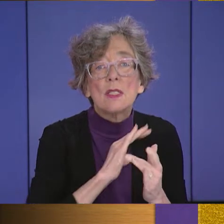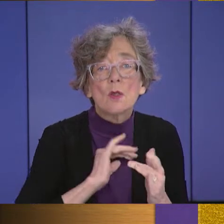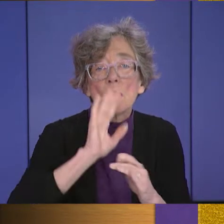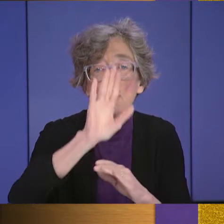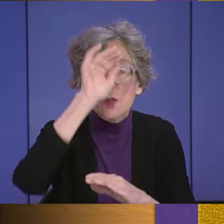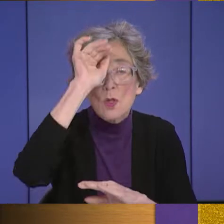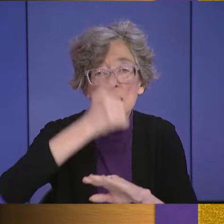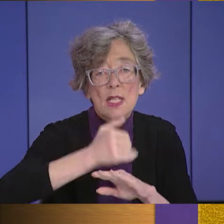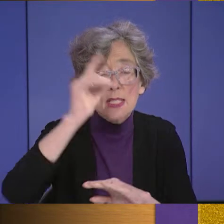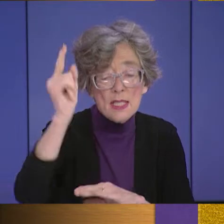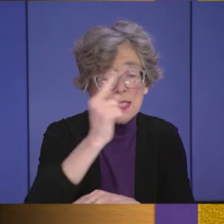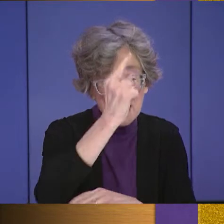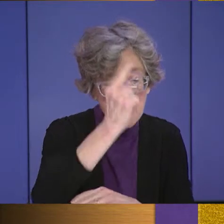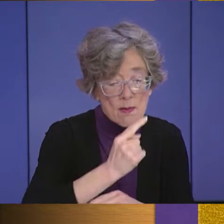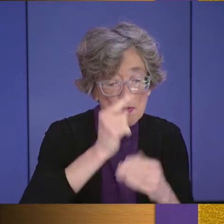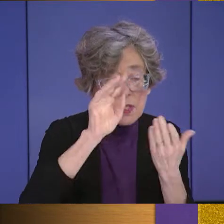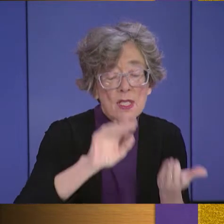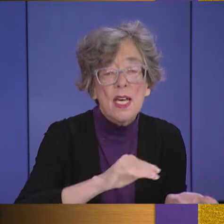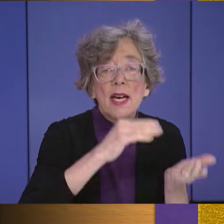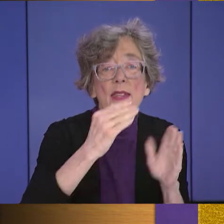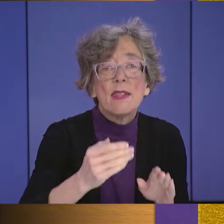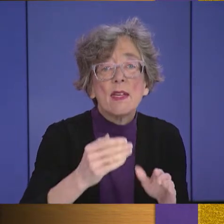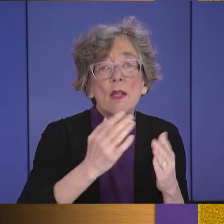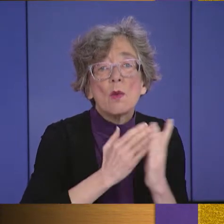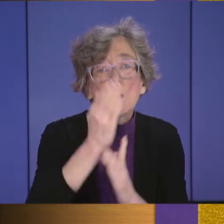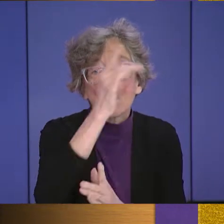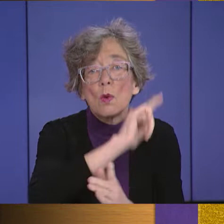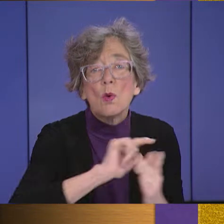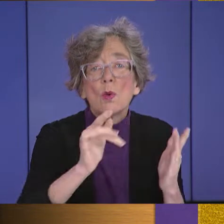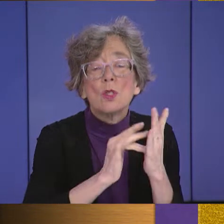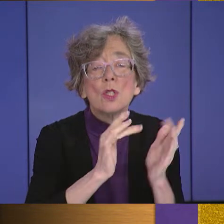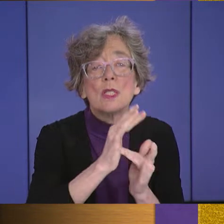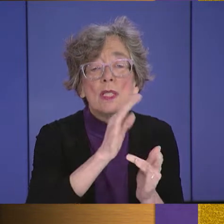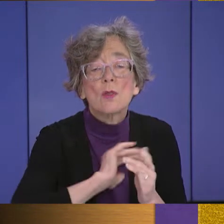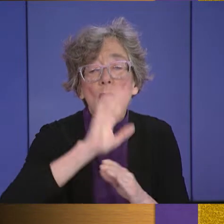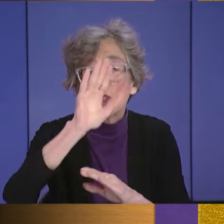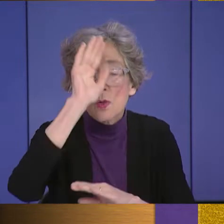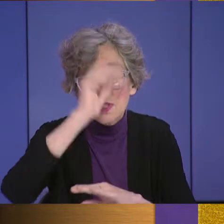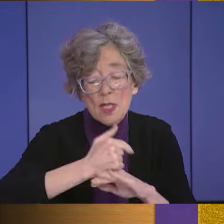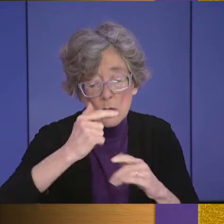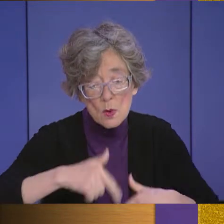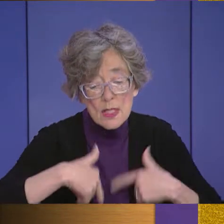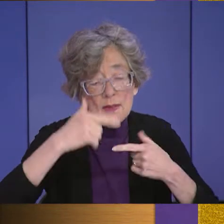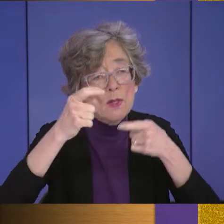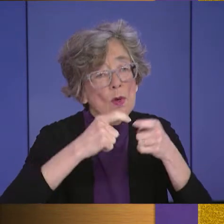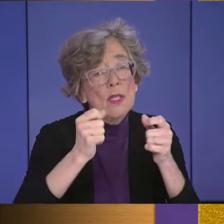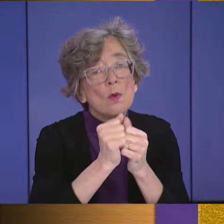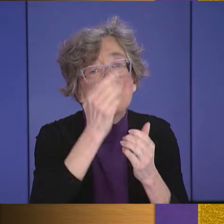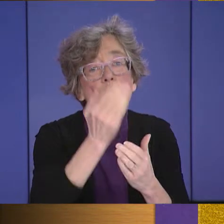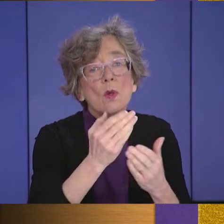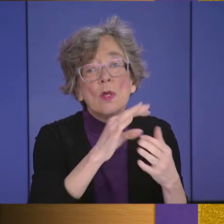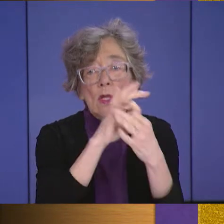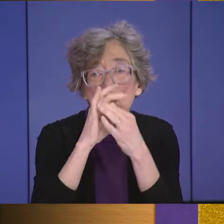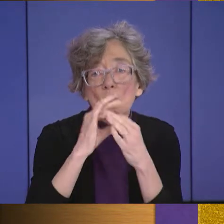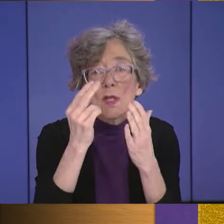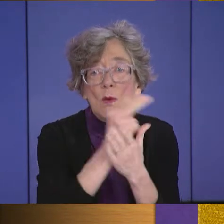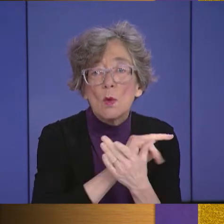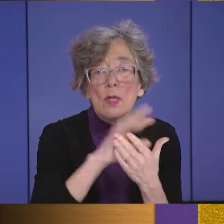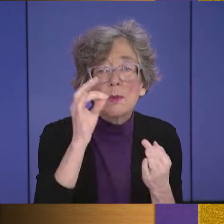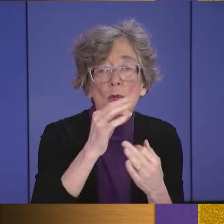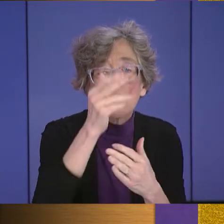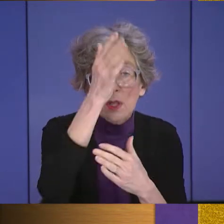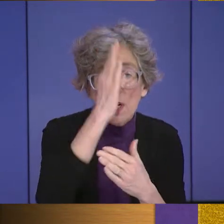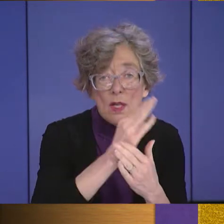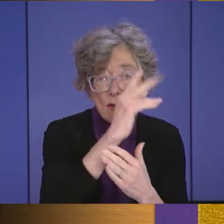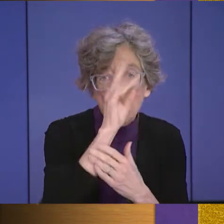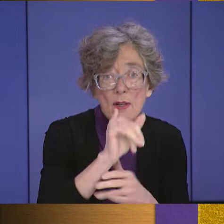Son handed himself over to death. Through our Lord Jesus Christ, your Son, who lives and reigns with you in the unity of the Holy Spirit, God,